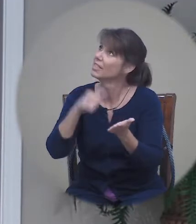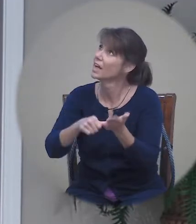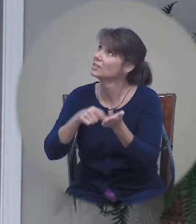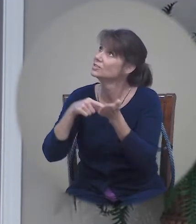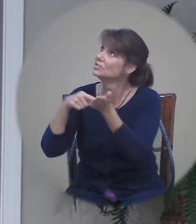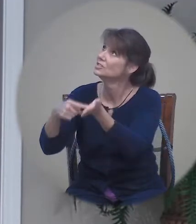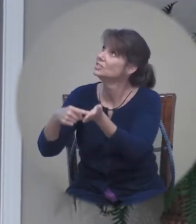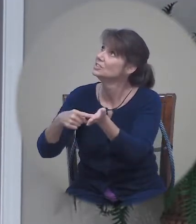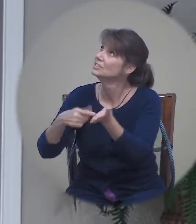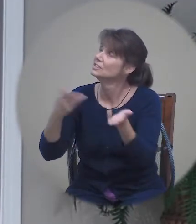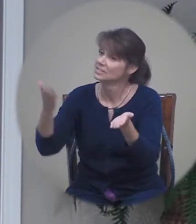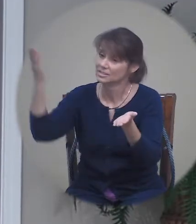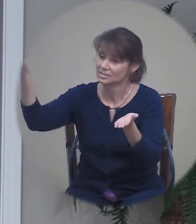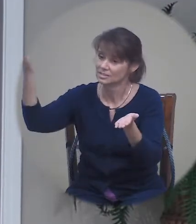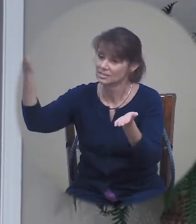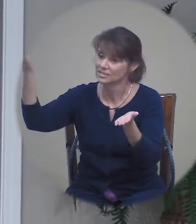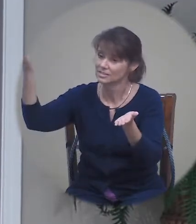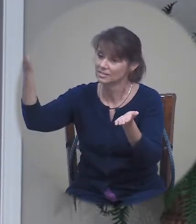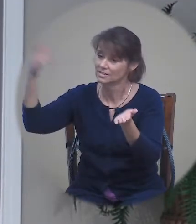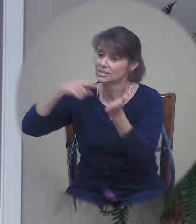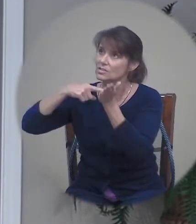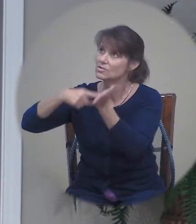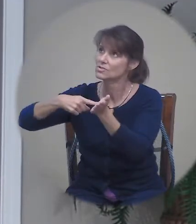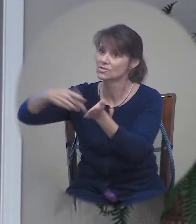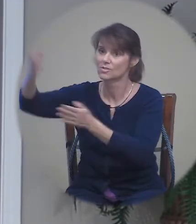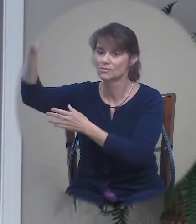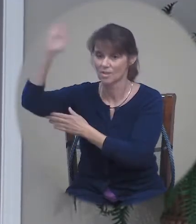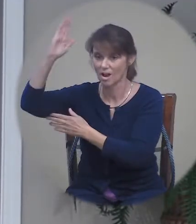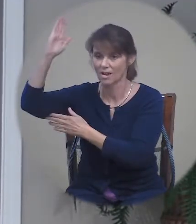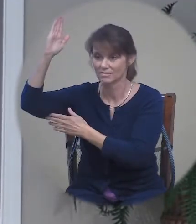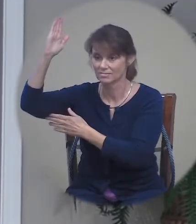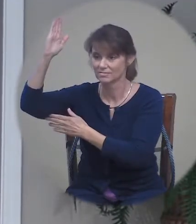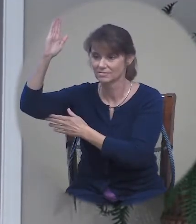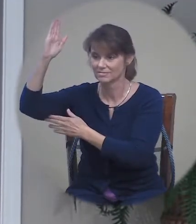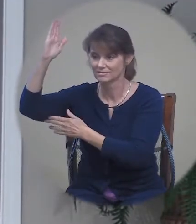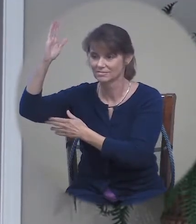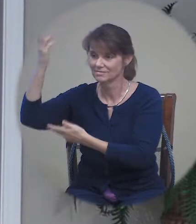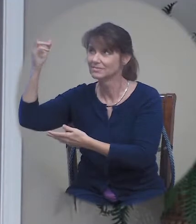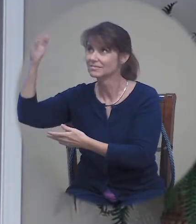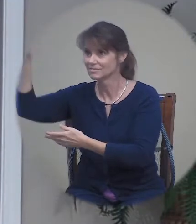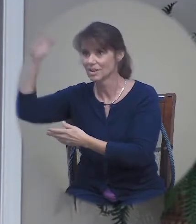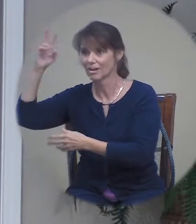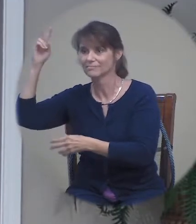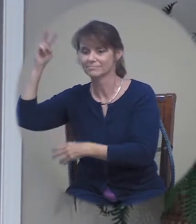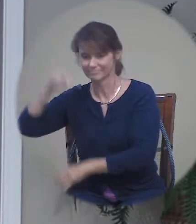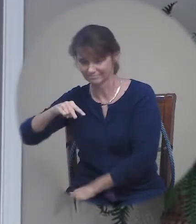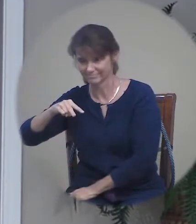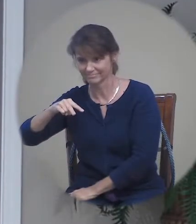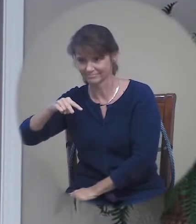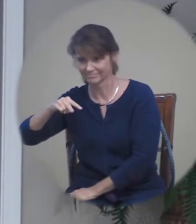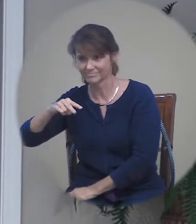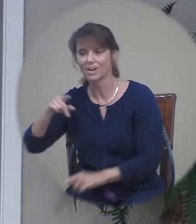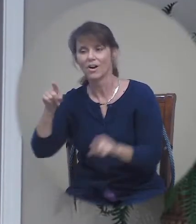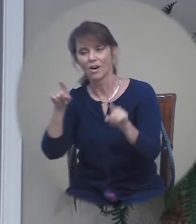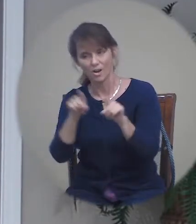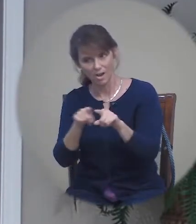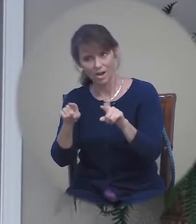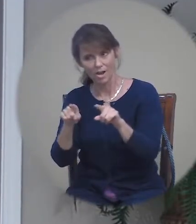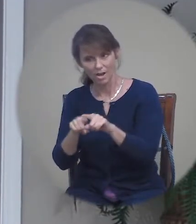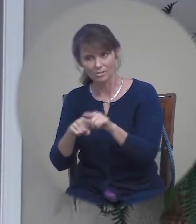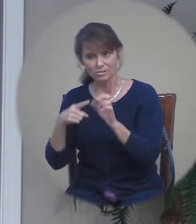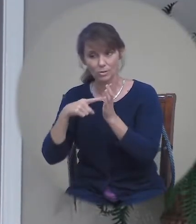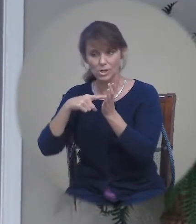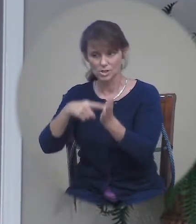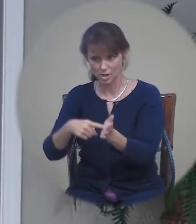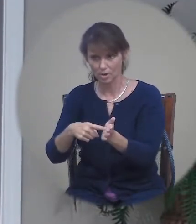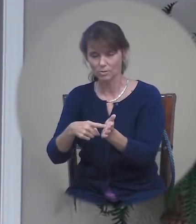and spread the scroll out before God, as if God would read it. But I think there is also a figurative sense that's